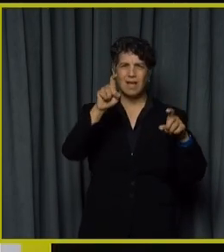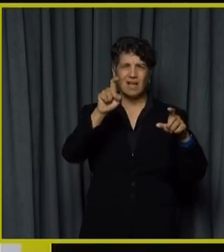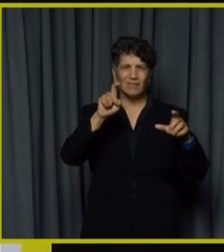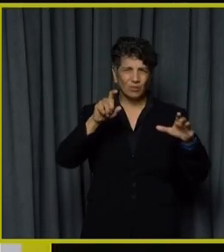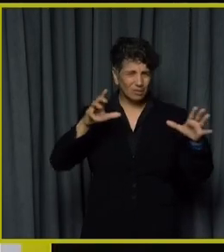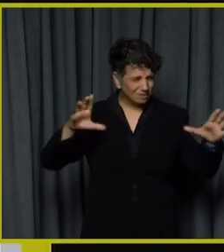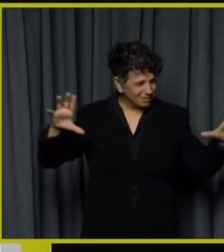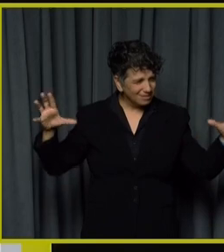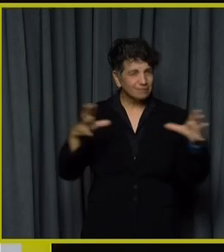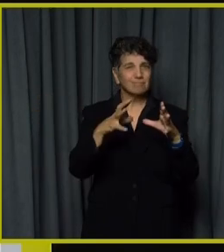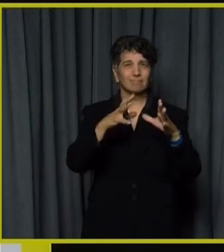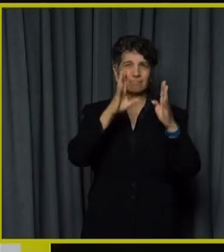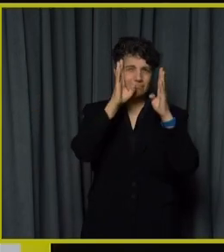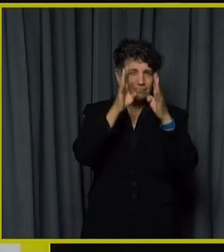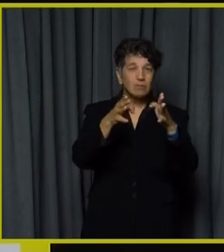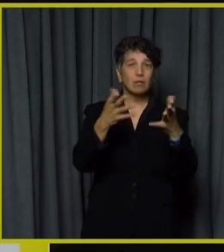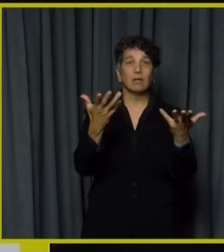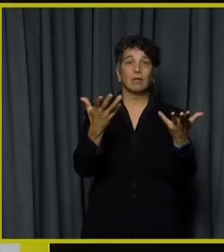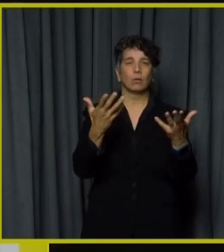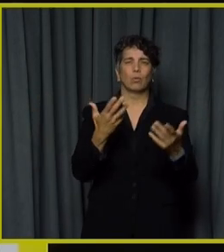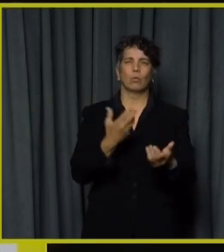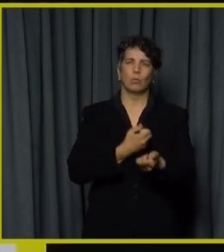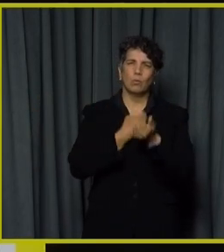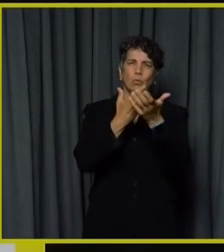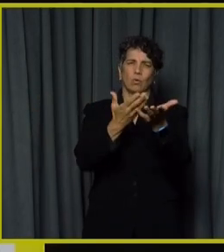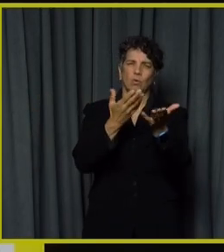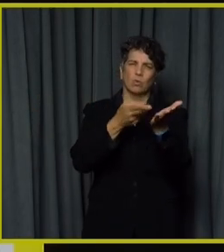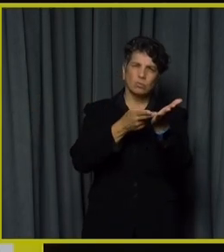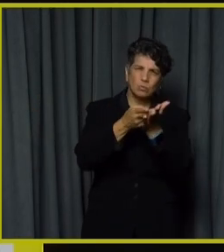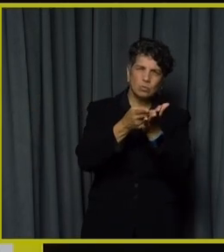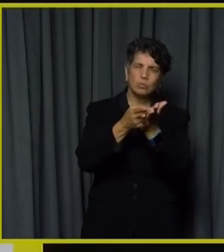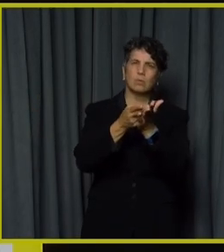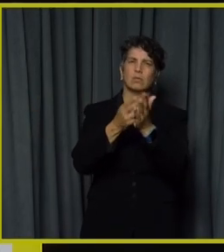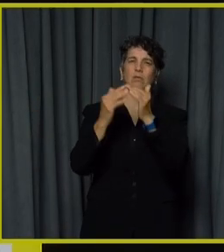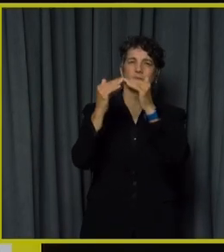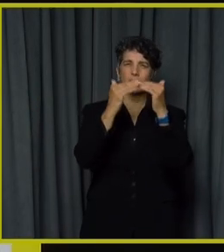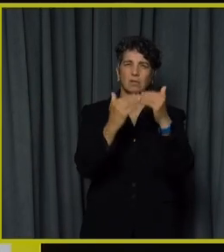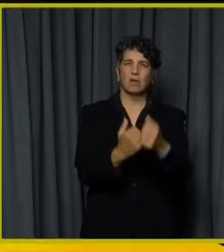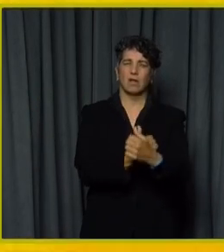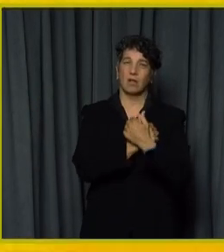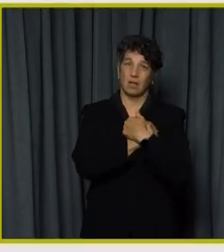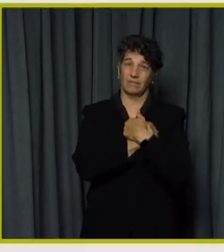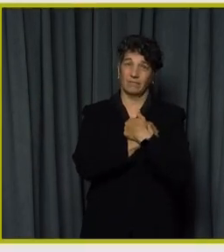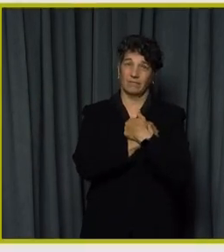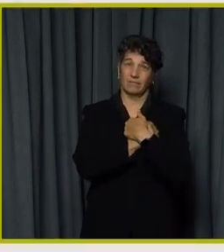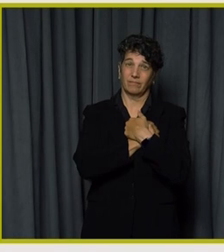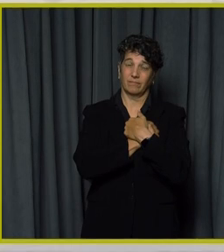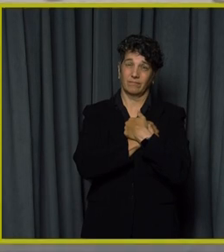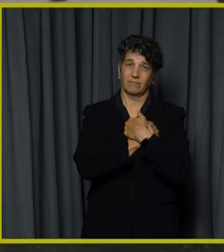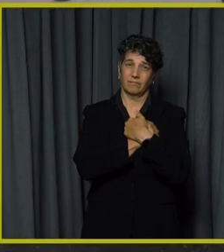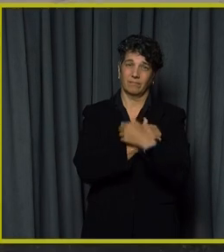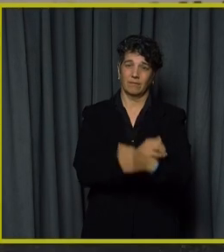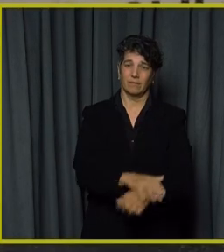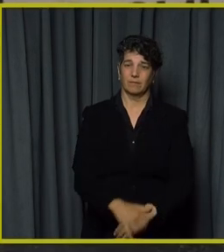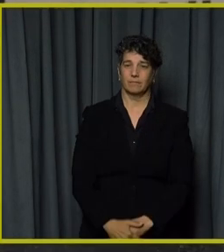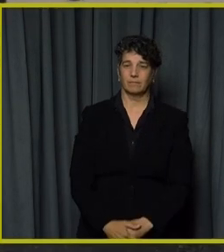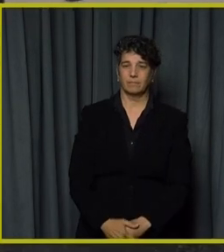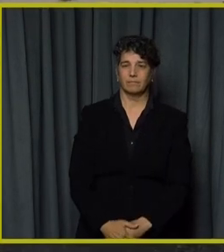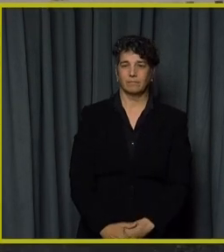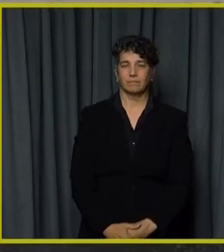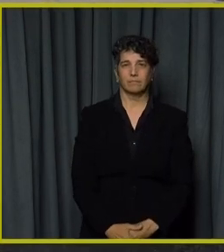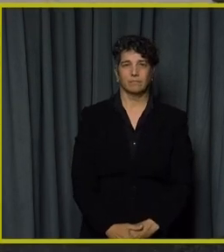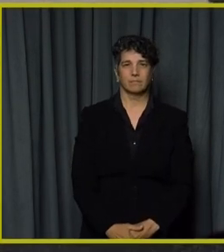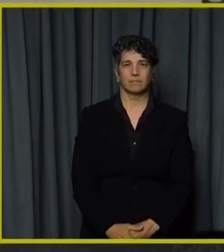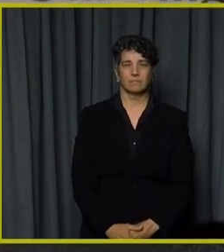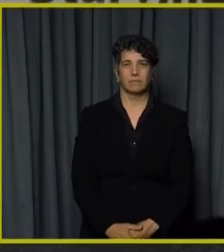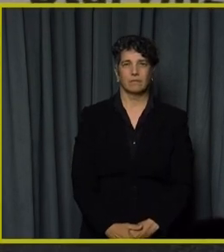and justice and love. May peace and blessings be upon